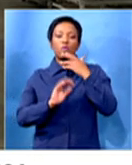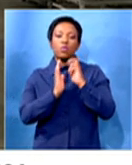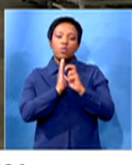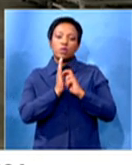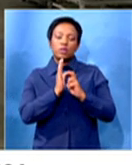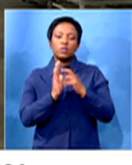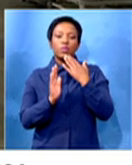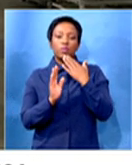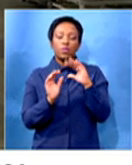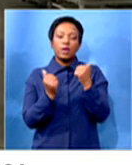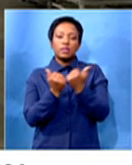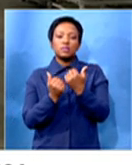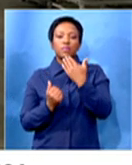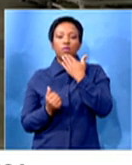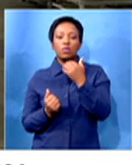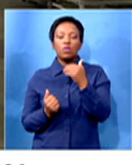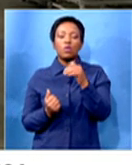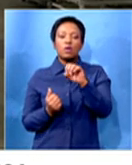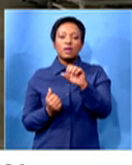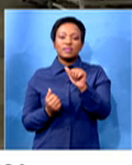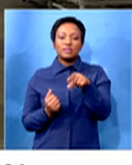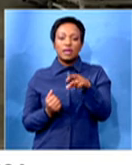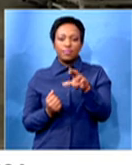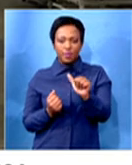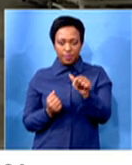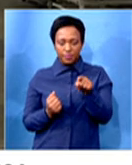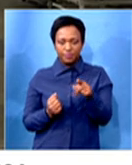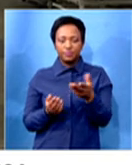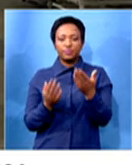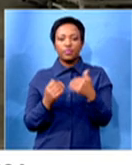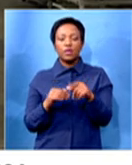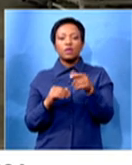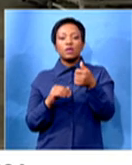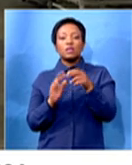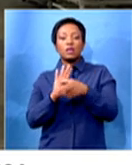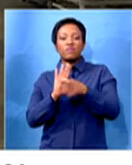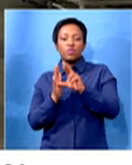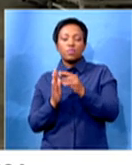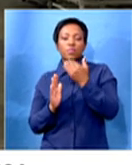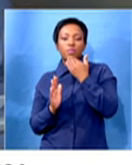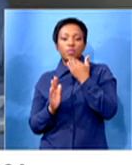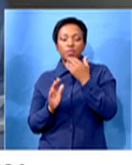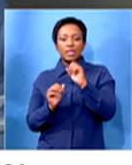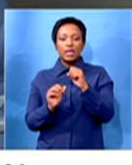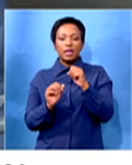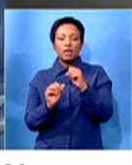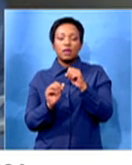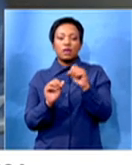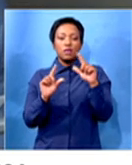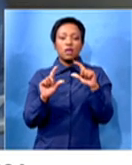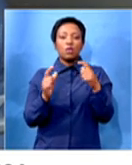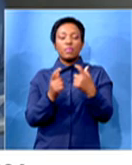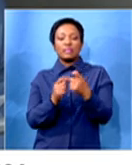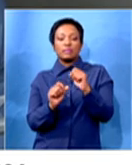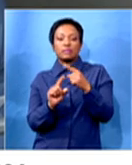agency, SAPRA. And thirdly, all of the protocols are reviewed by ethics committees affiliated to all of